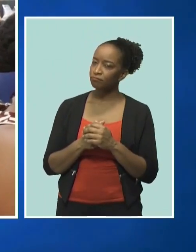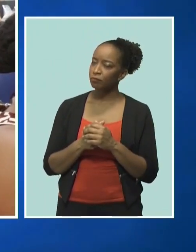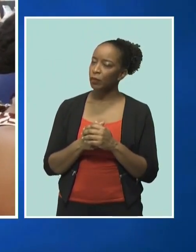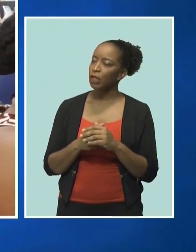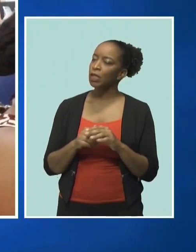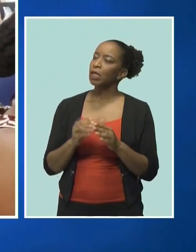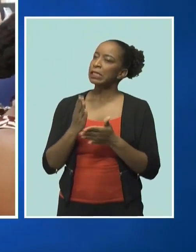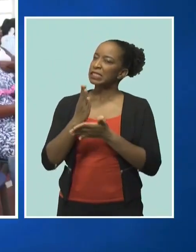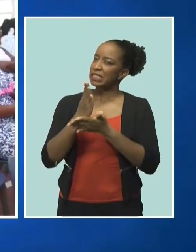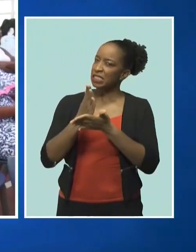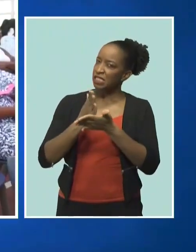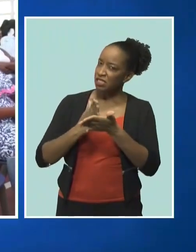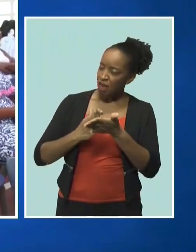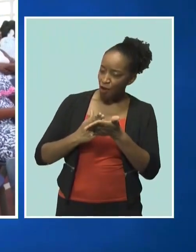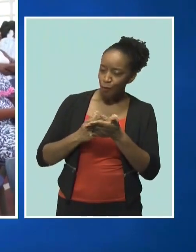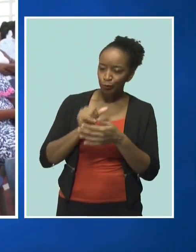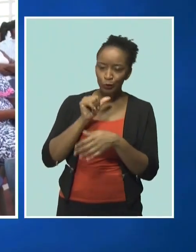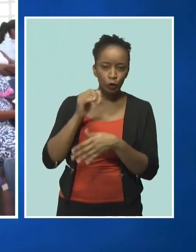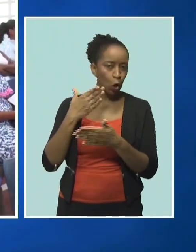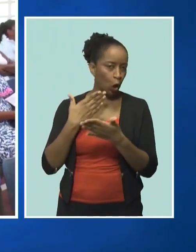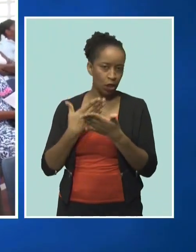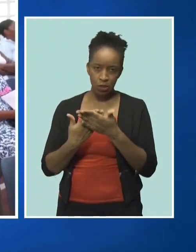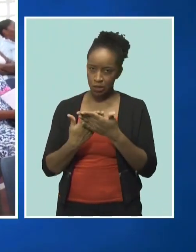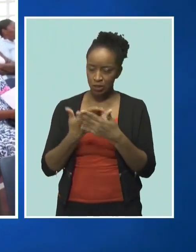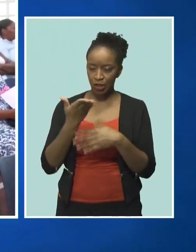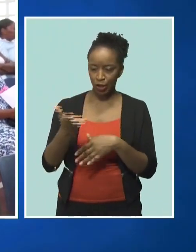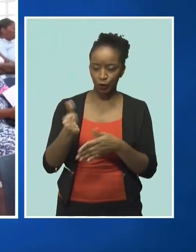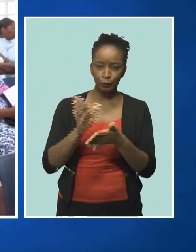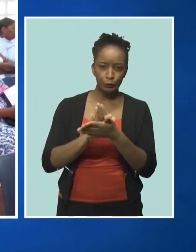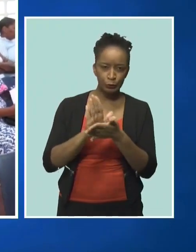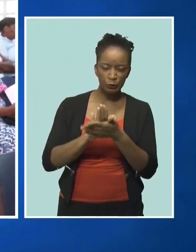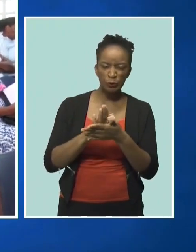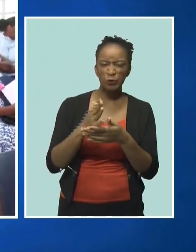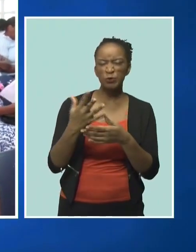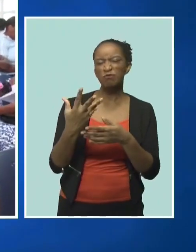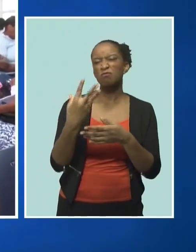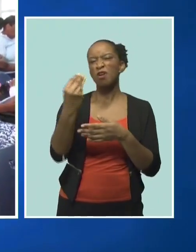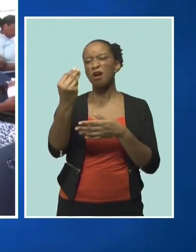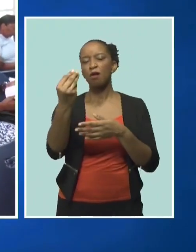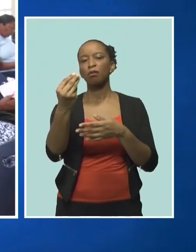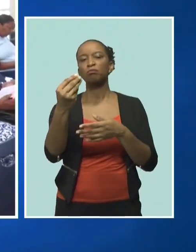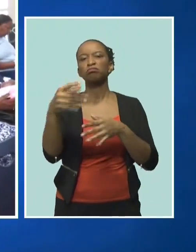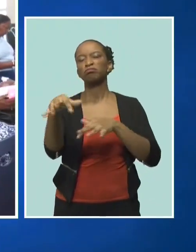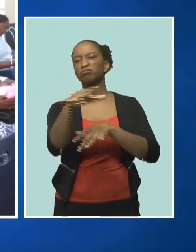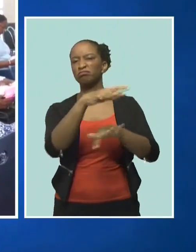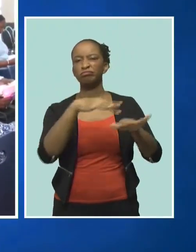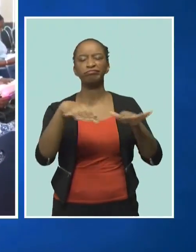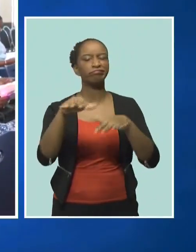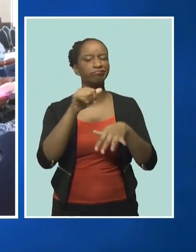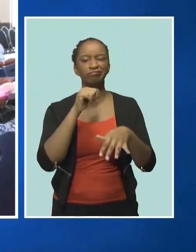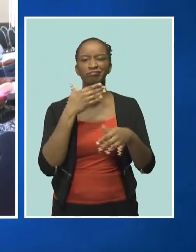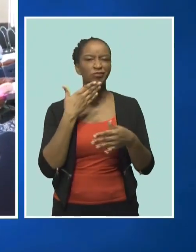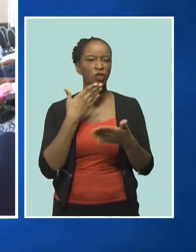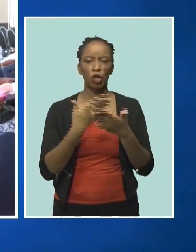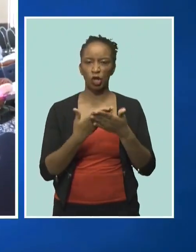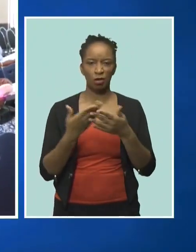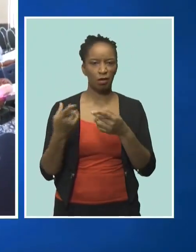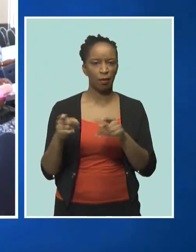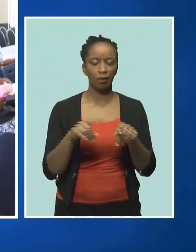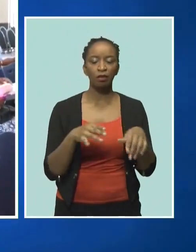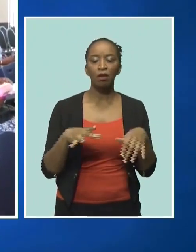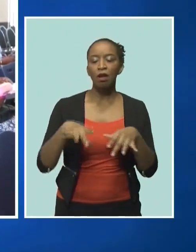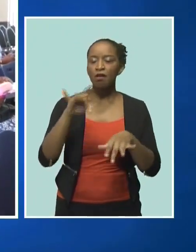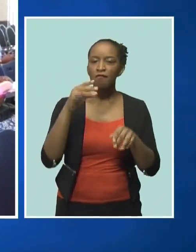some negative behavior both on and off the school's campus, with Mr. Jackman expressing concern about the number of weapons found on